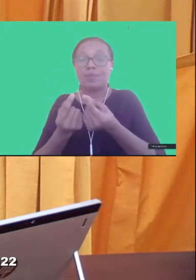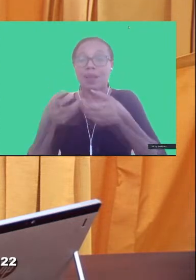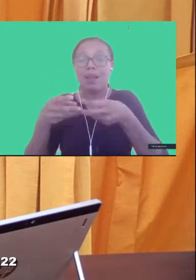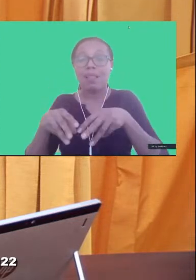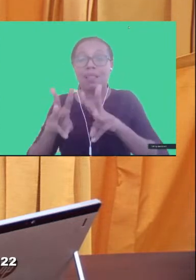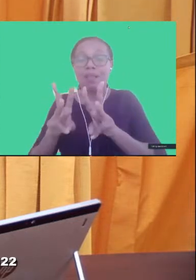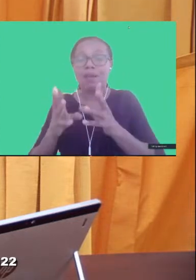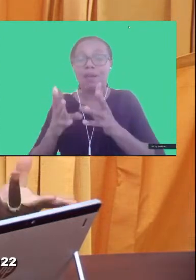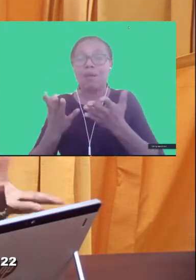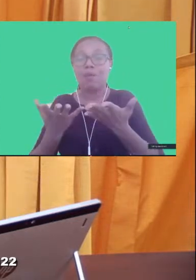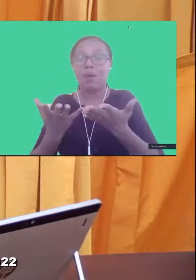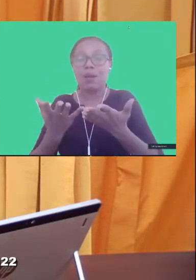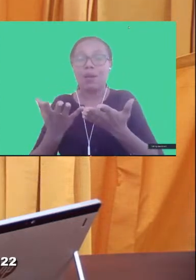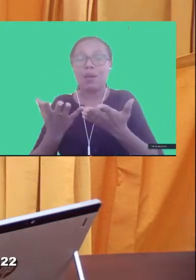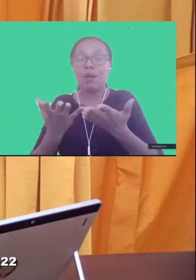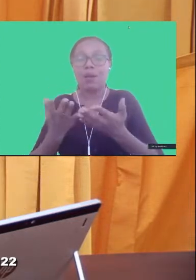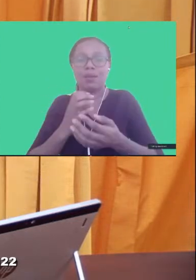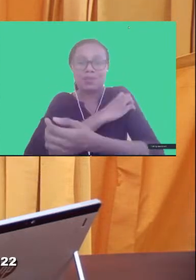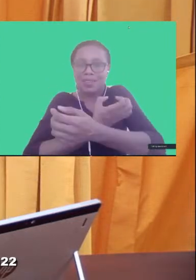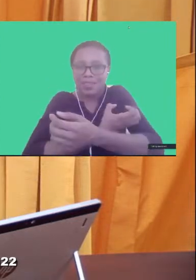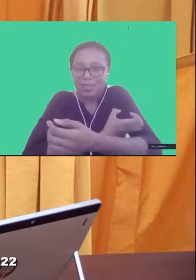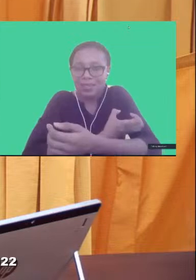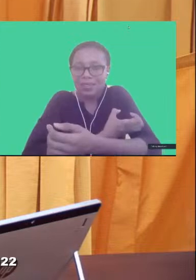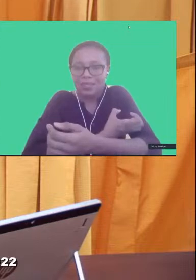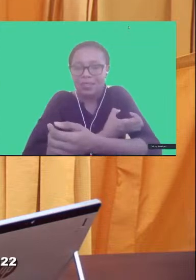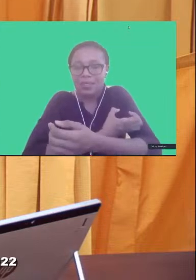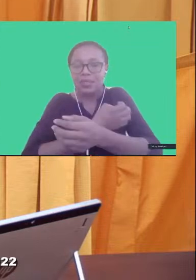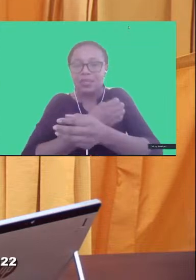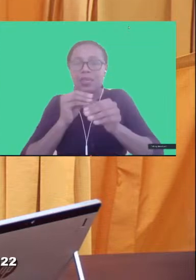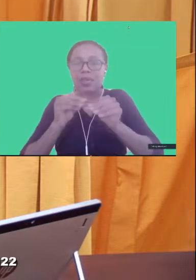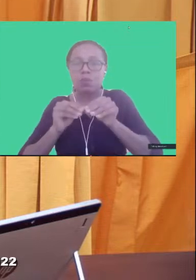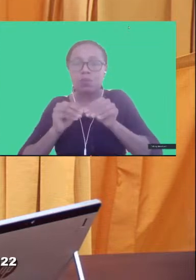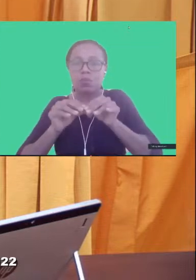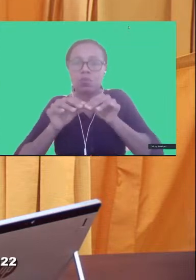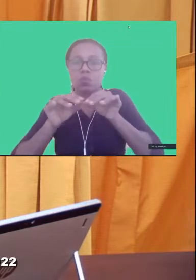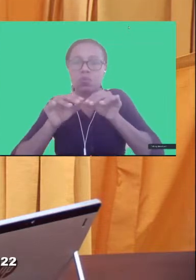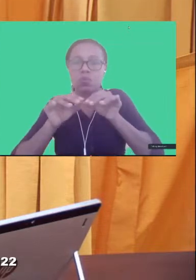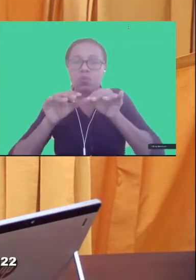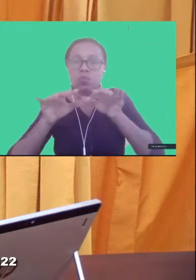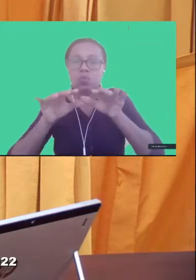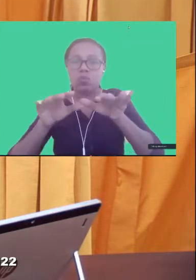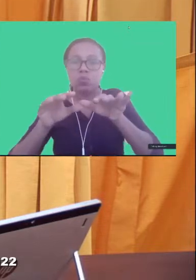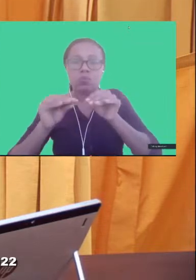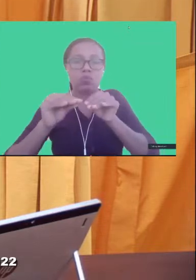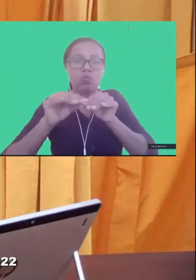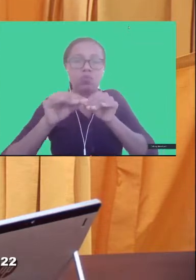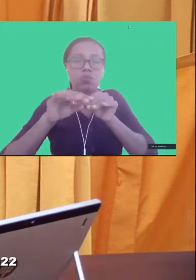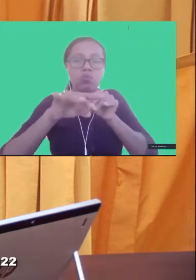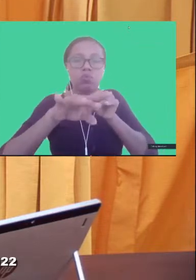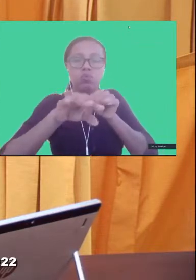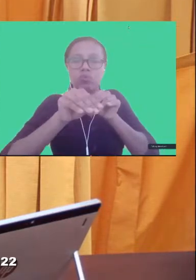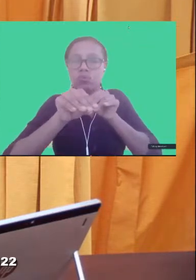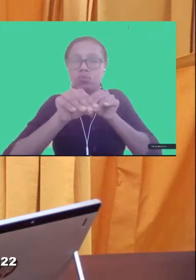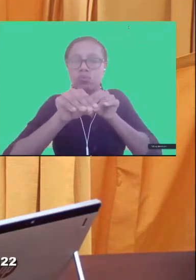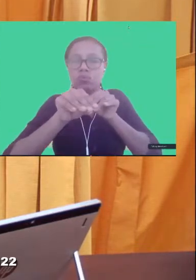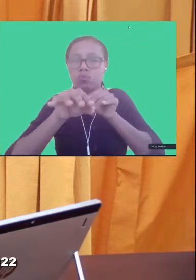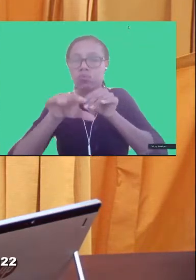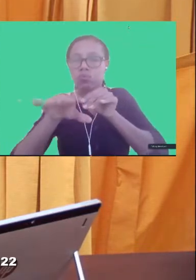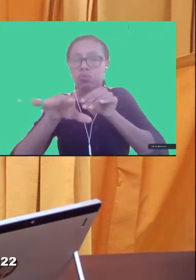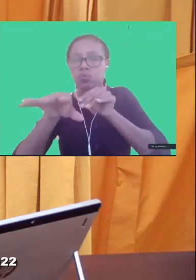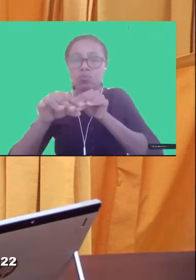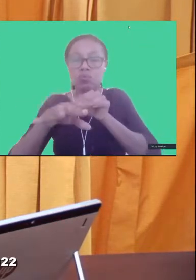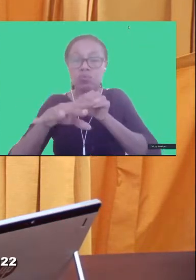from one location to another, and we can use it at different times during the day or night.